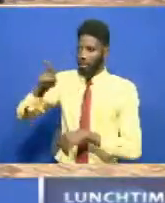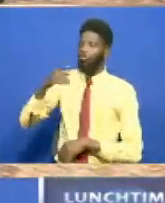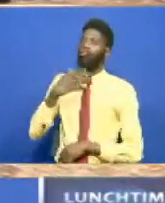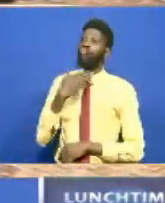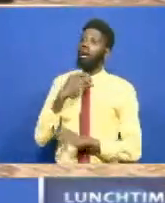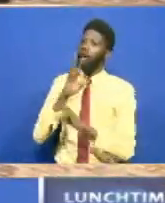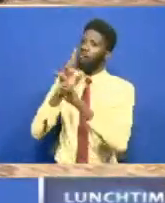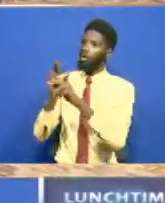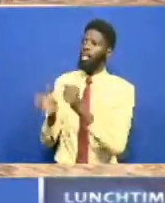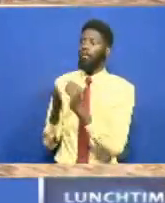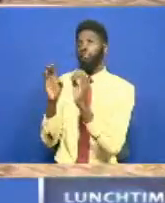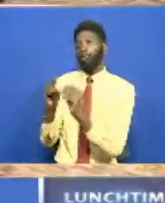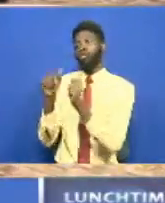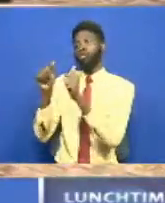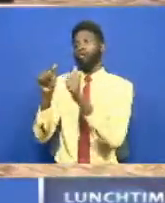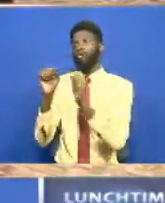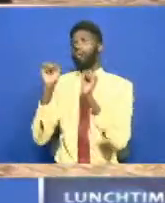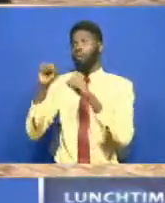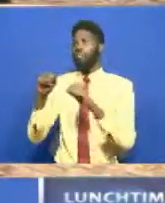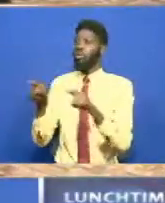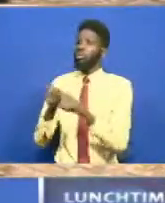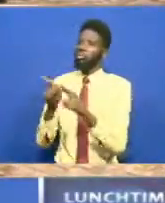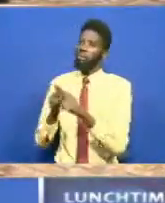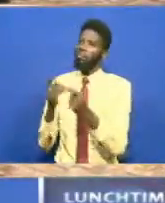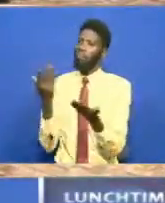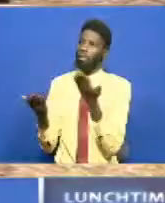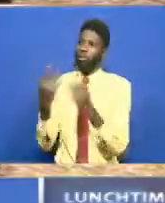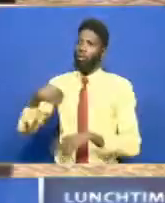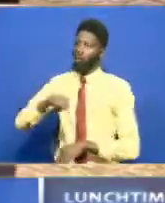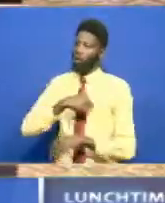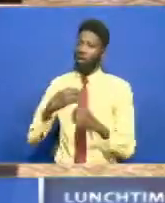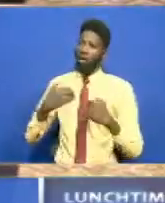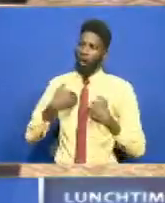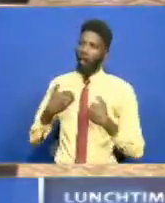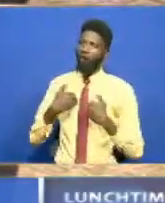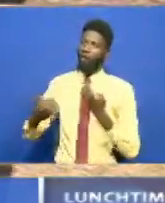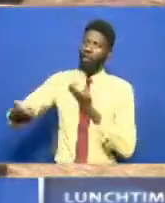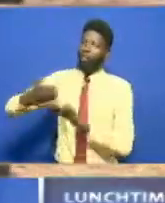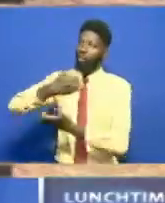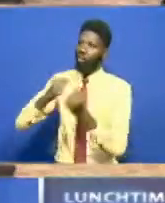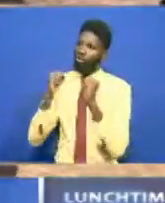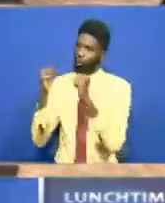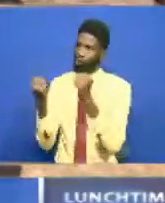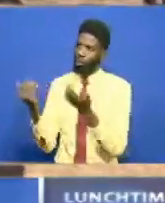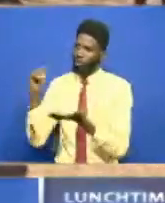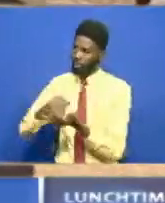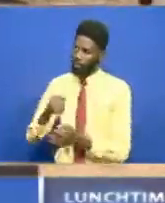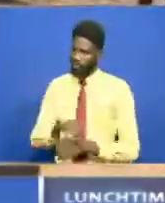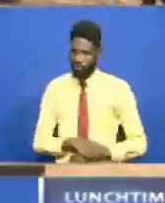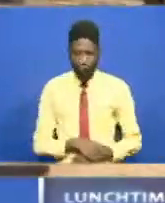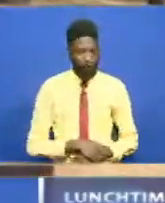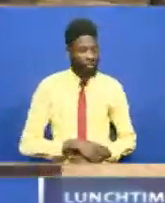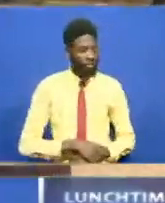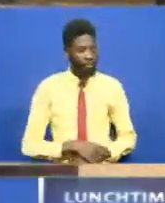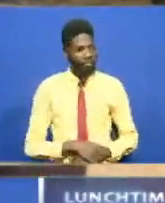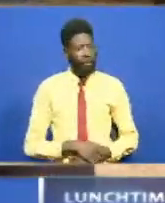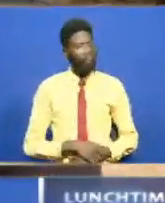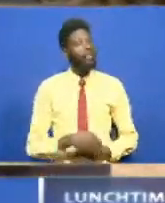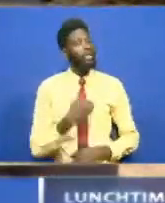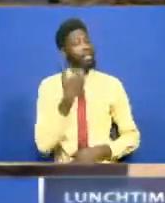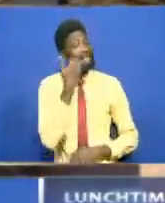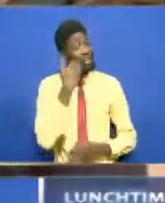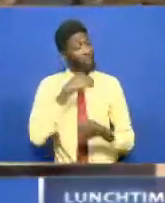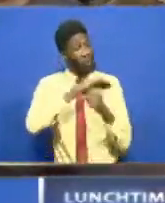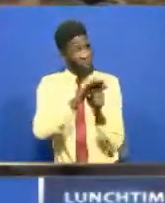address so that we can get back to a stable economy? COVID-19